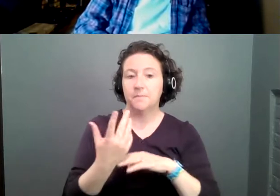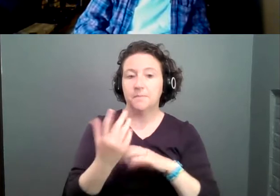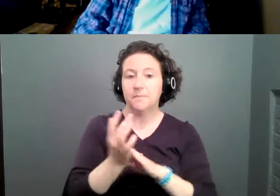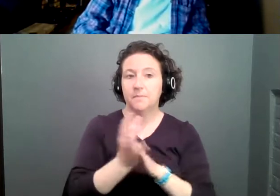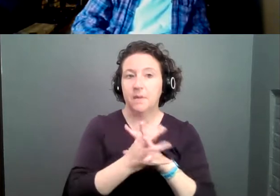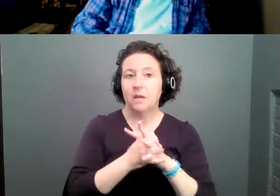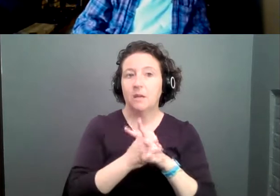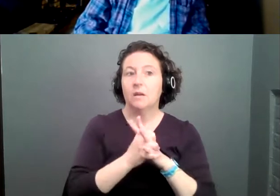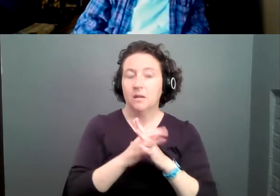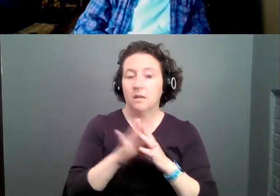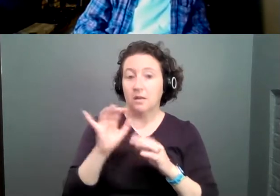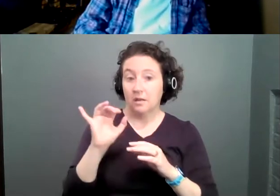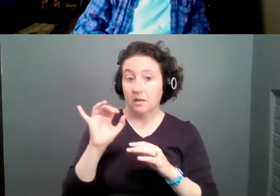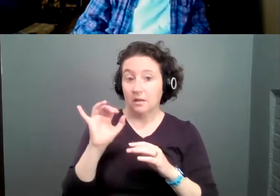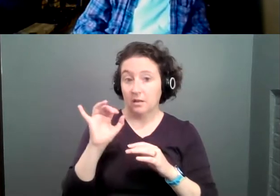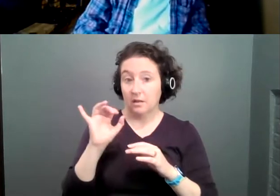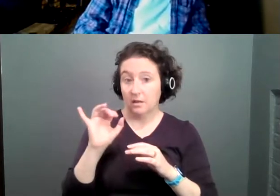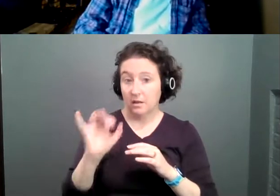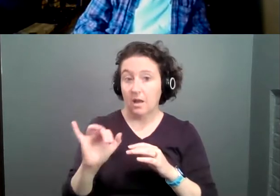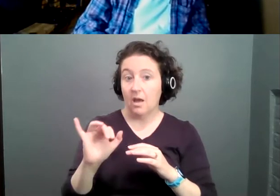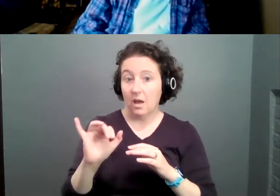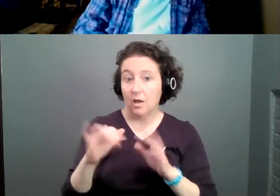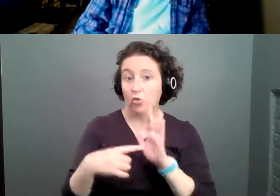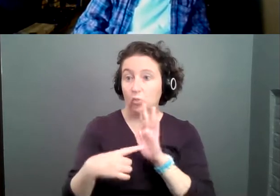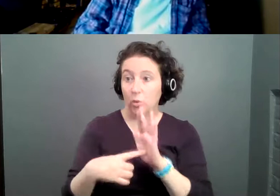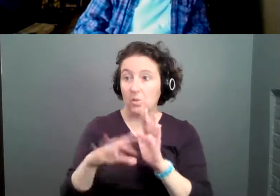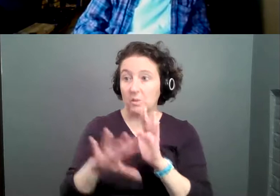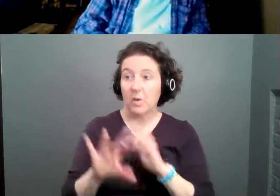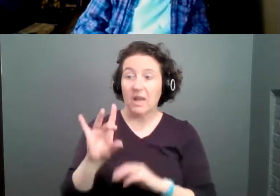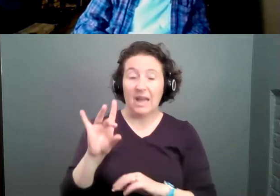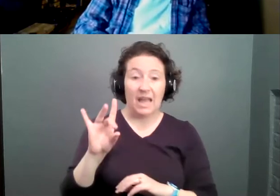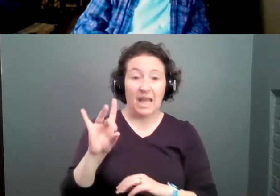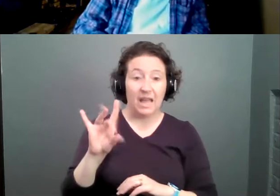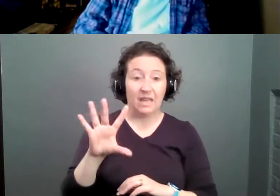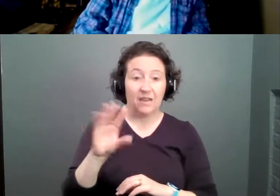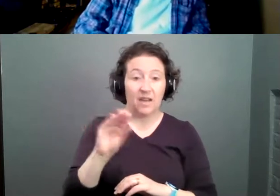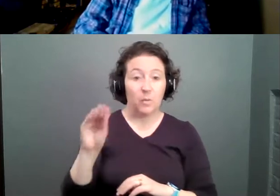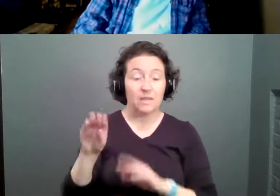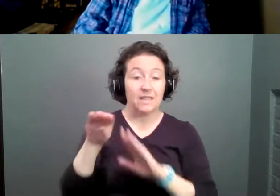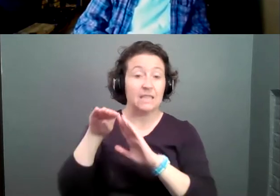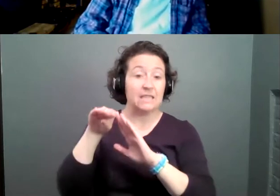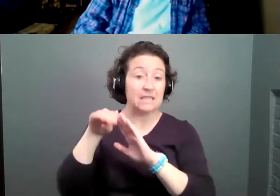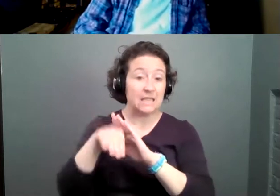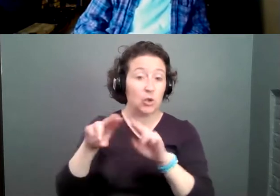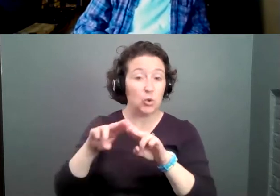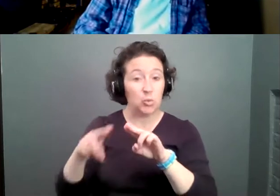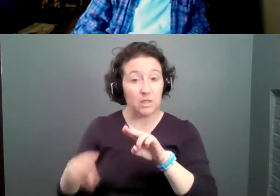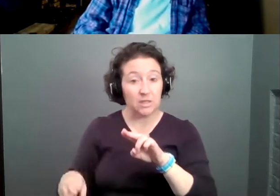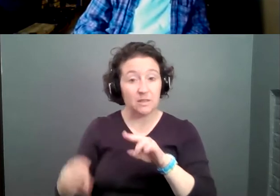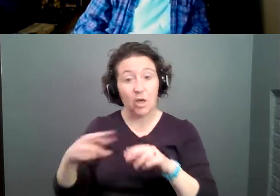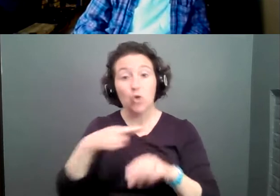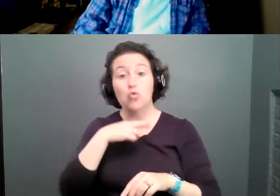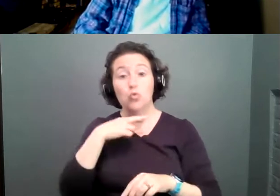is associated with about 85% decrease in the risk of transmitting if